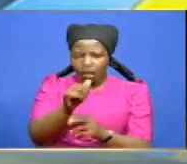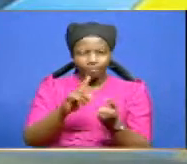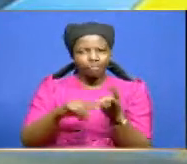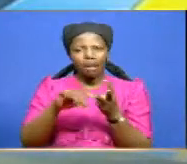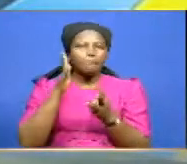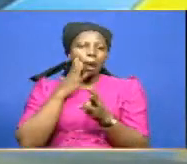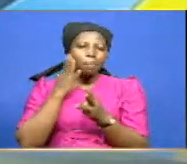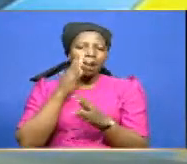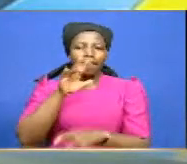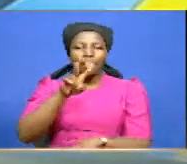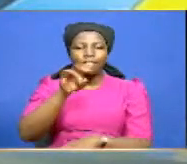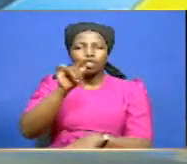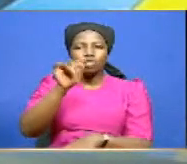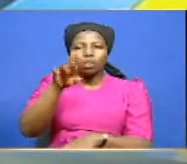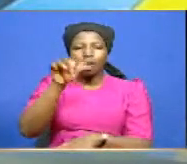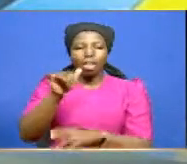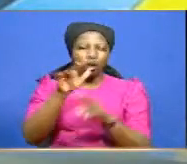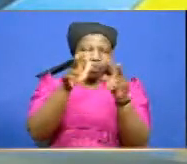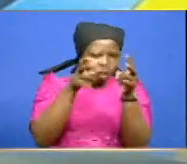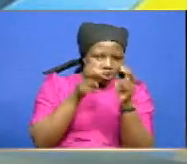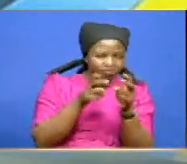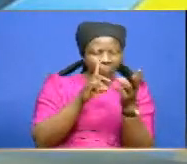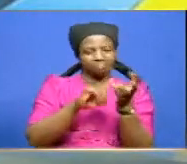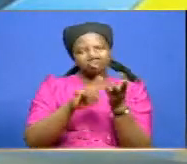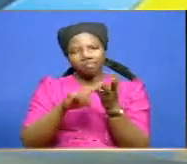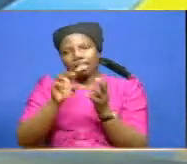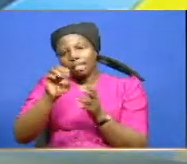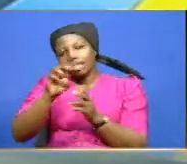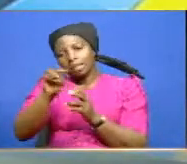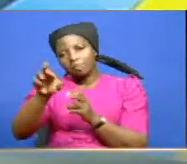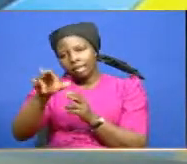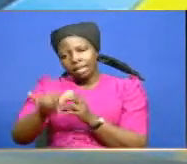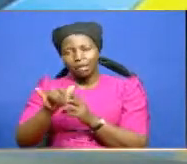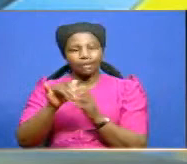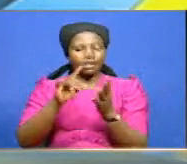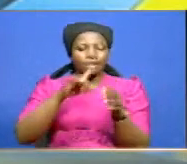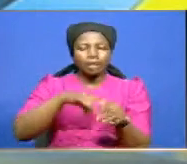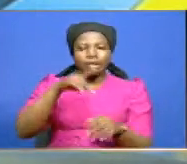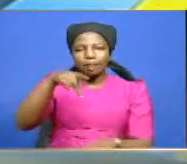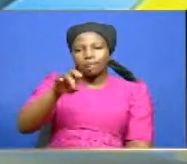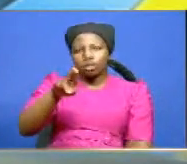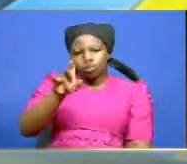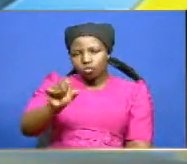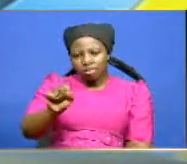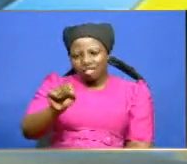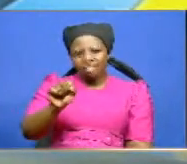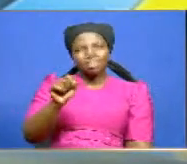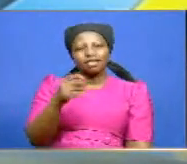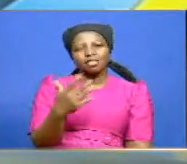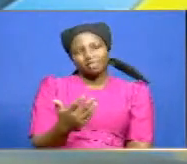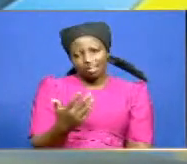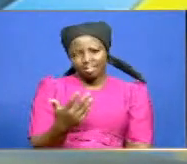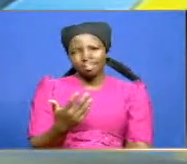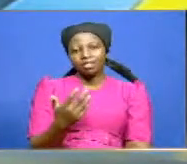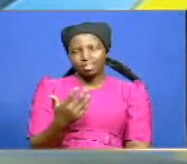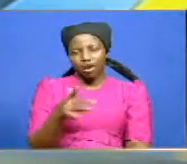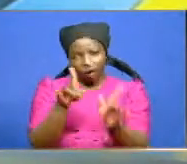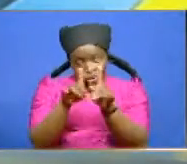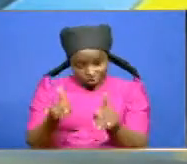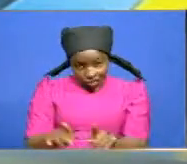watching from Membli. Emilio Kenywa from Mudaiga. Pius Gidenji from Ndubuini. And we